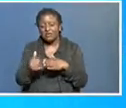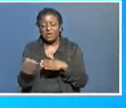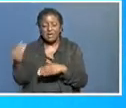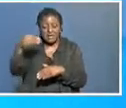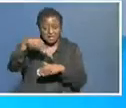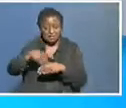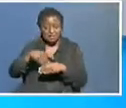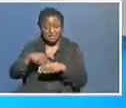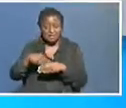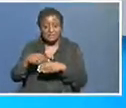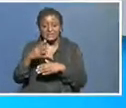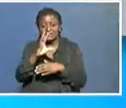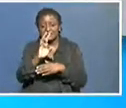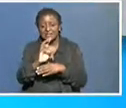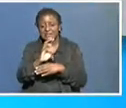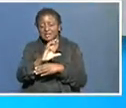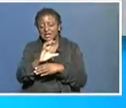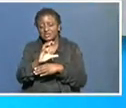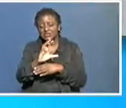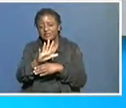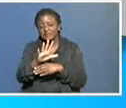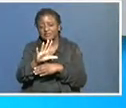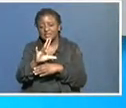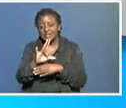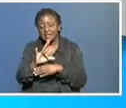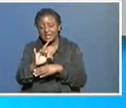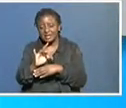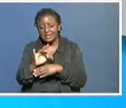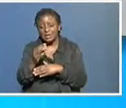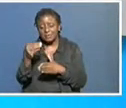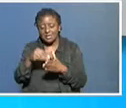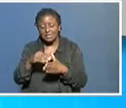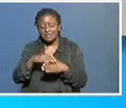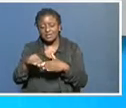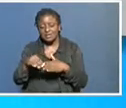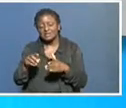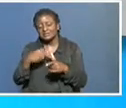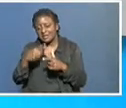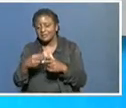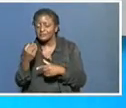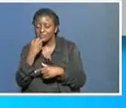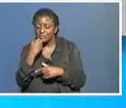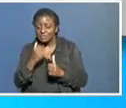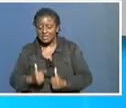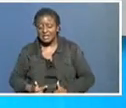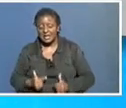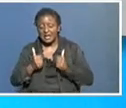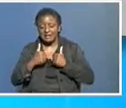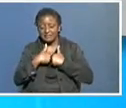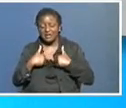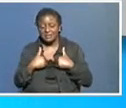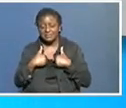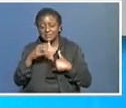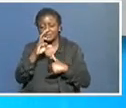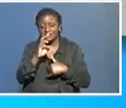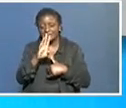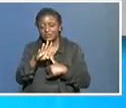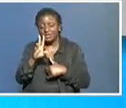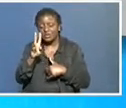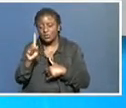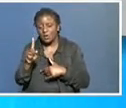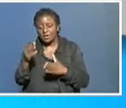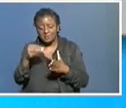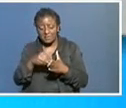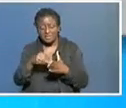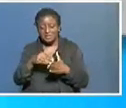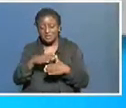totaling $658 million, followed by food and live animals at $641 million,